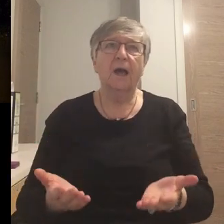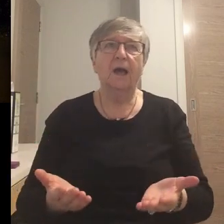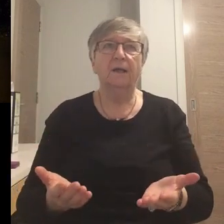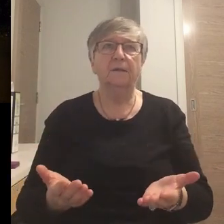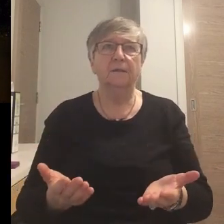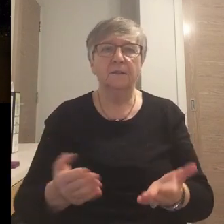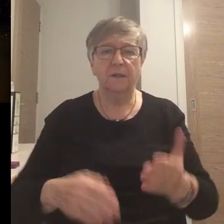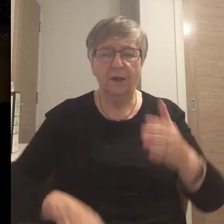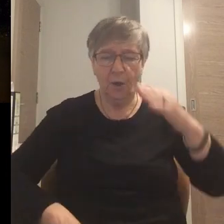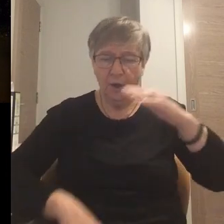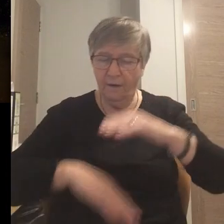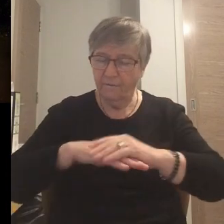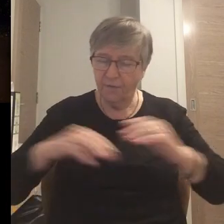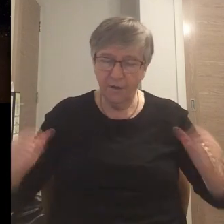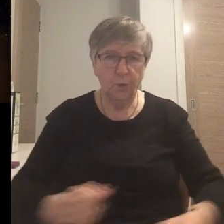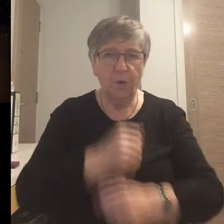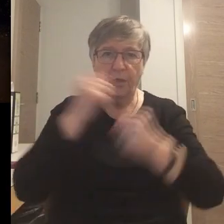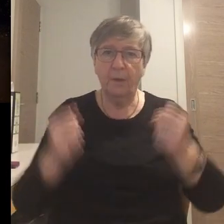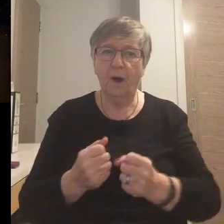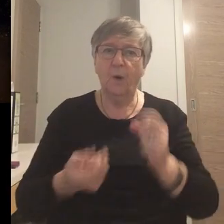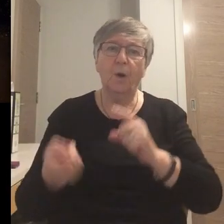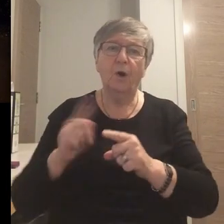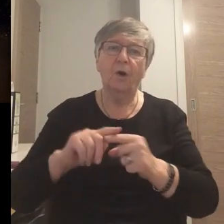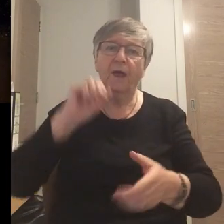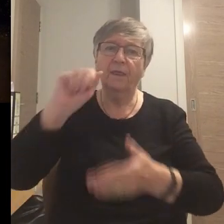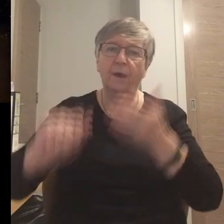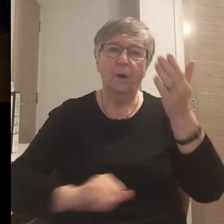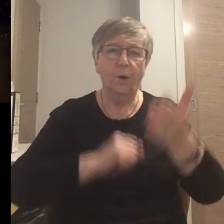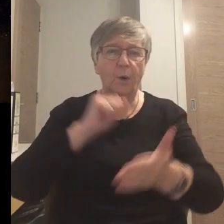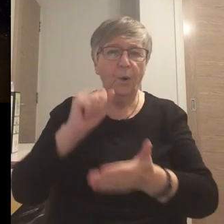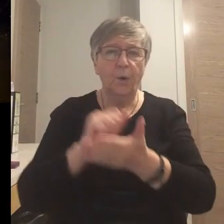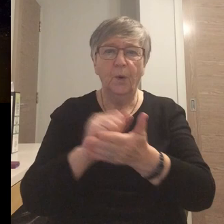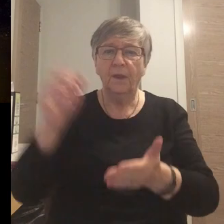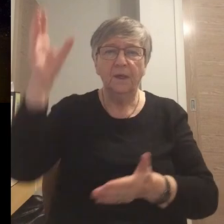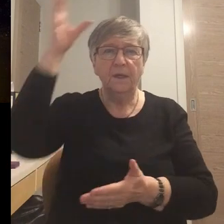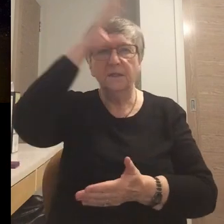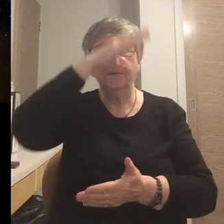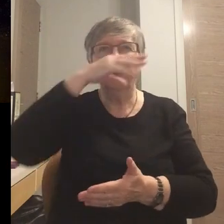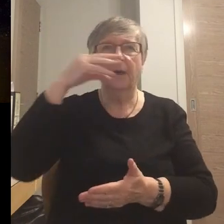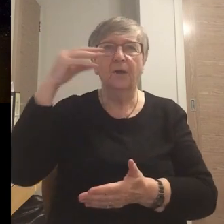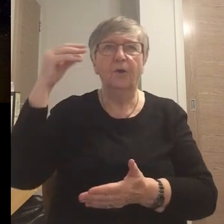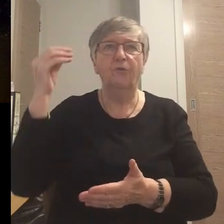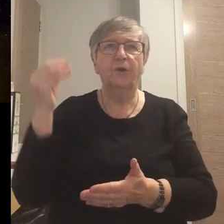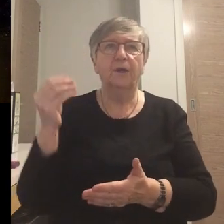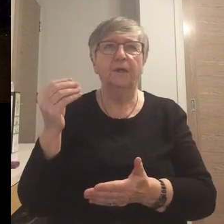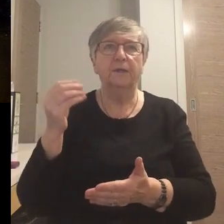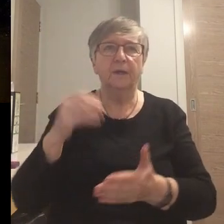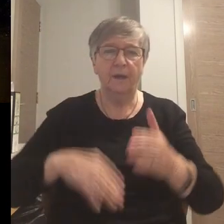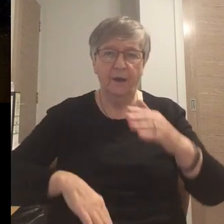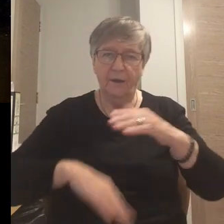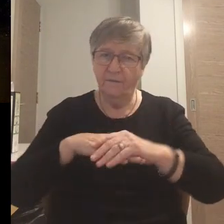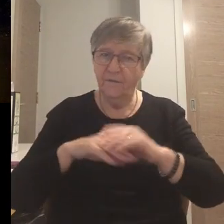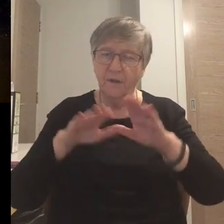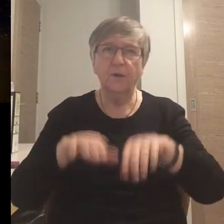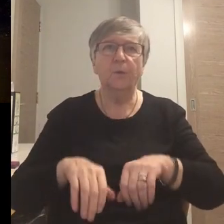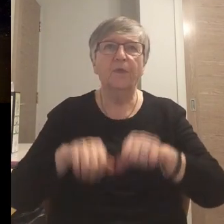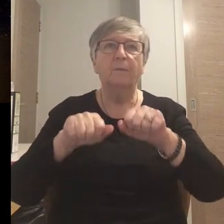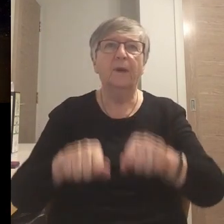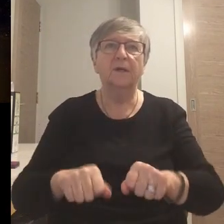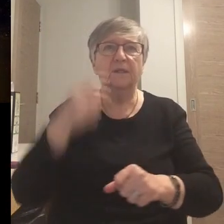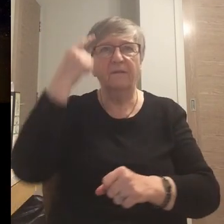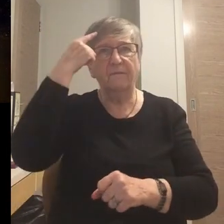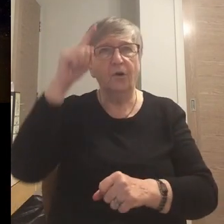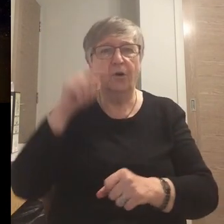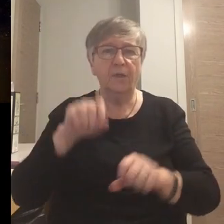Father's hands, filled with power and the Holy Spirit, filled